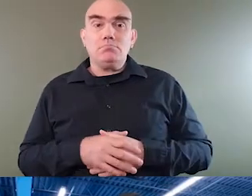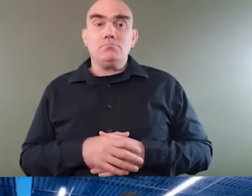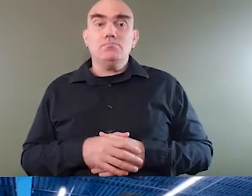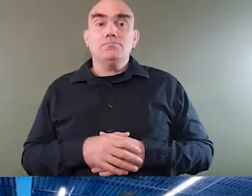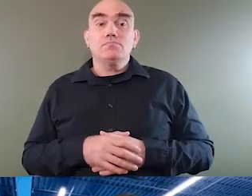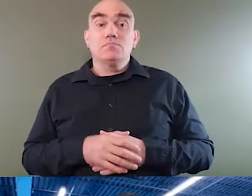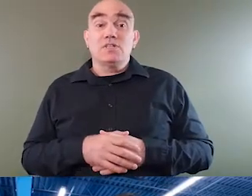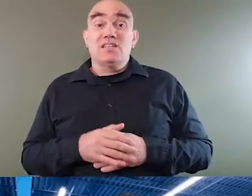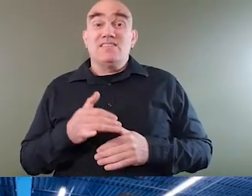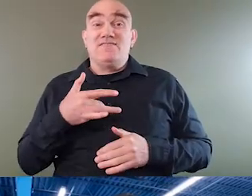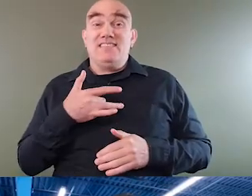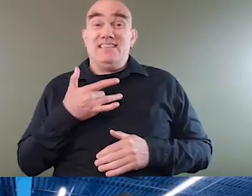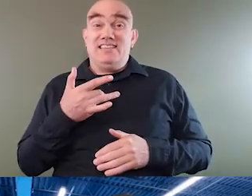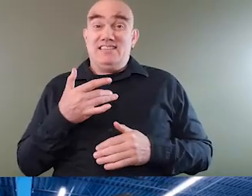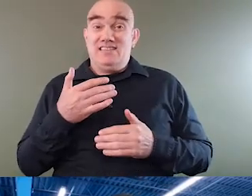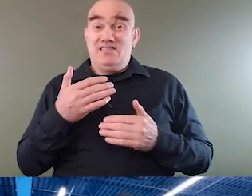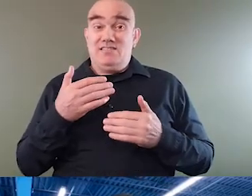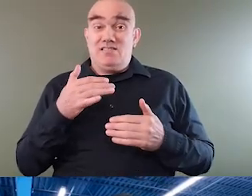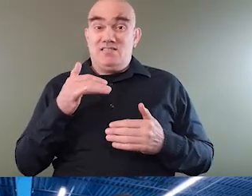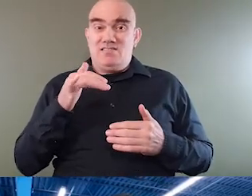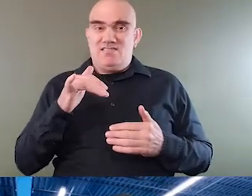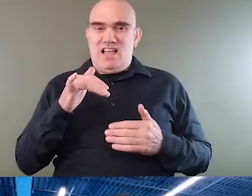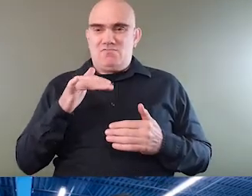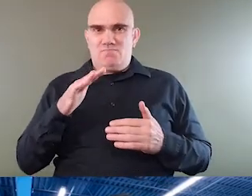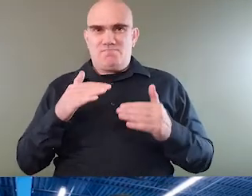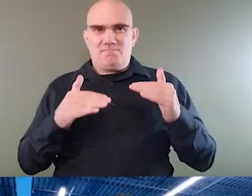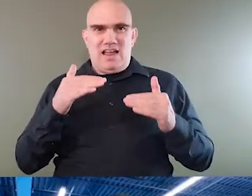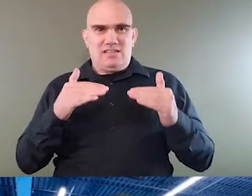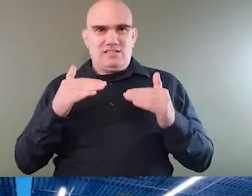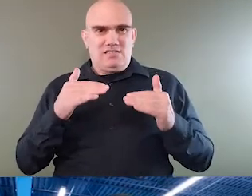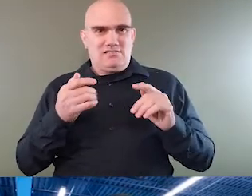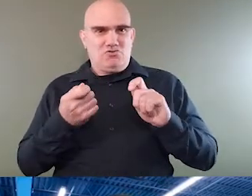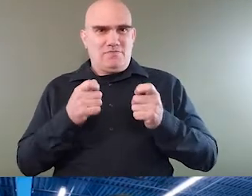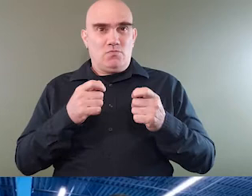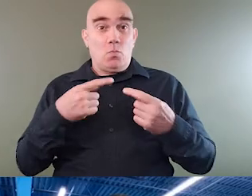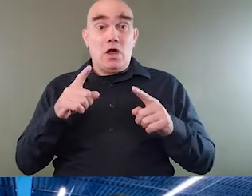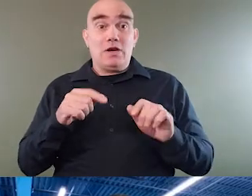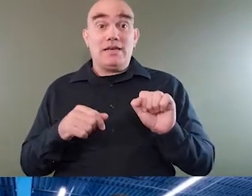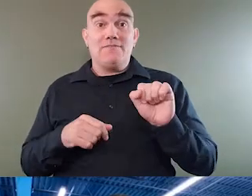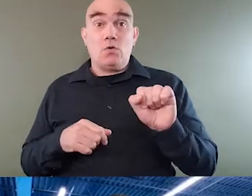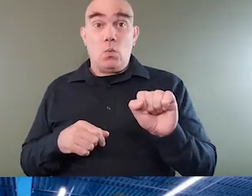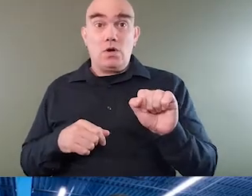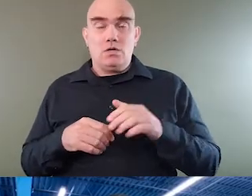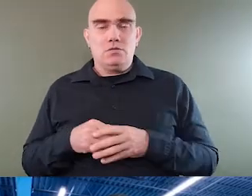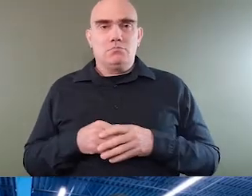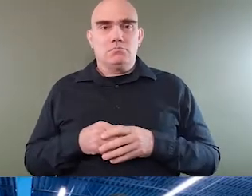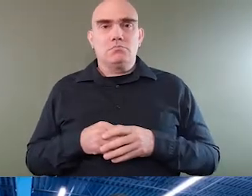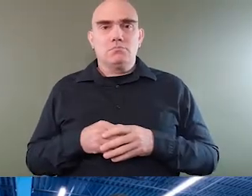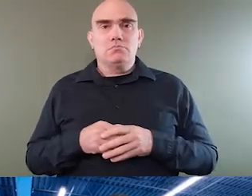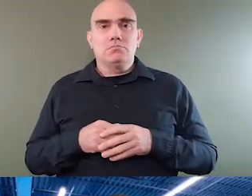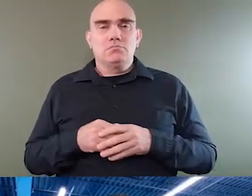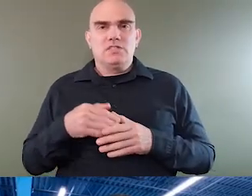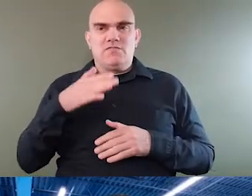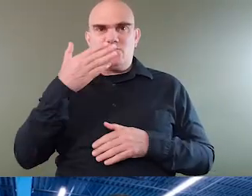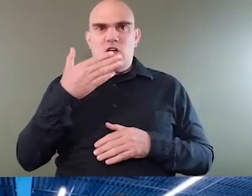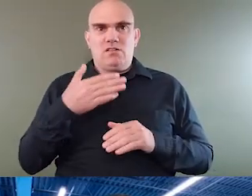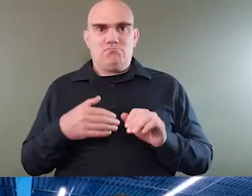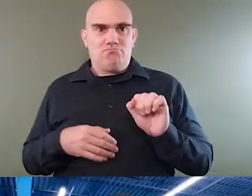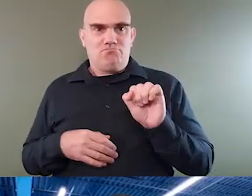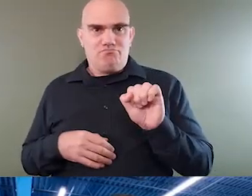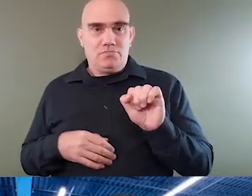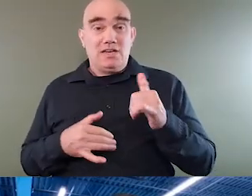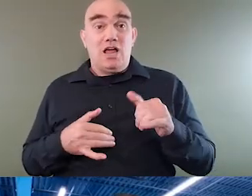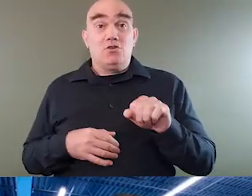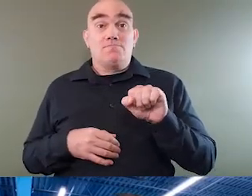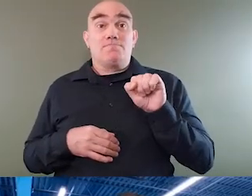Lean forward just that bit to feel your body now balanced in the front part of your body. Shift your